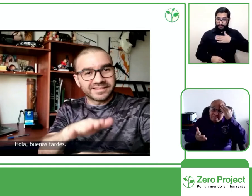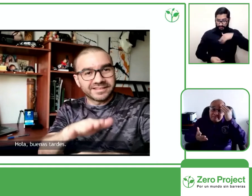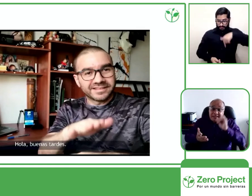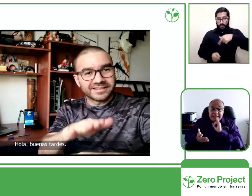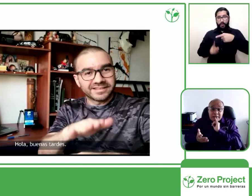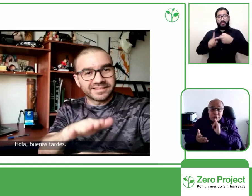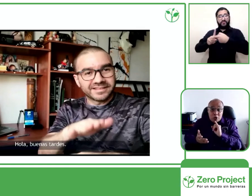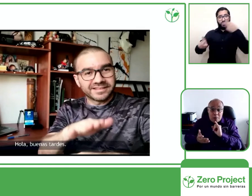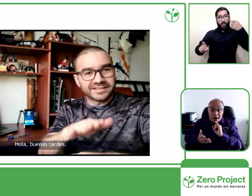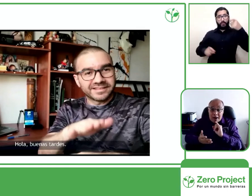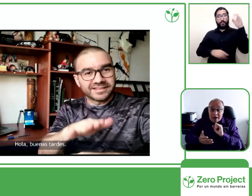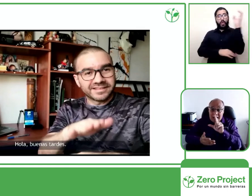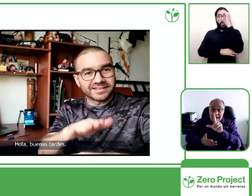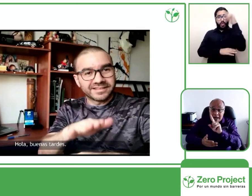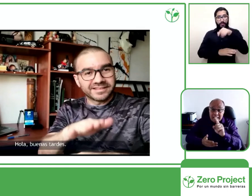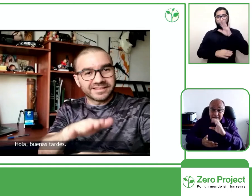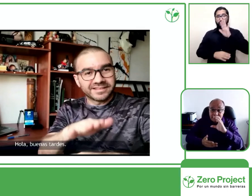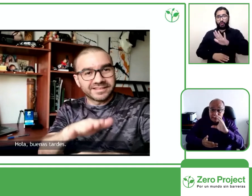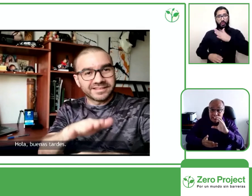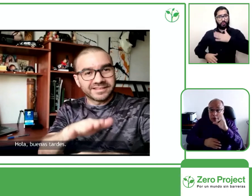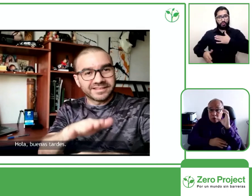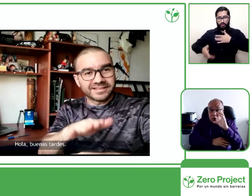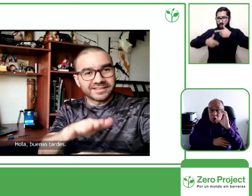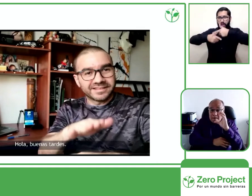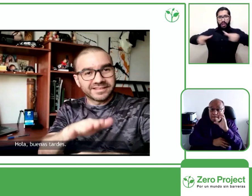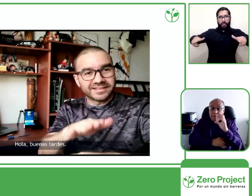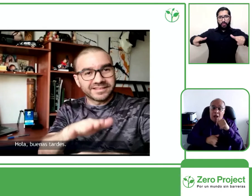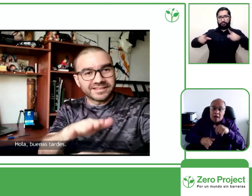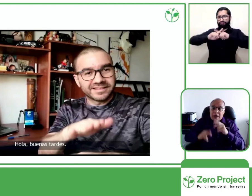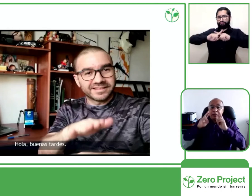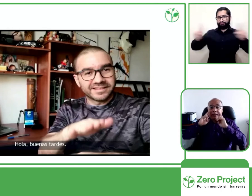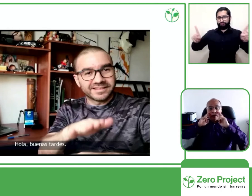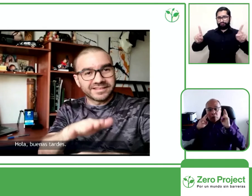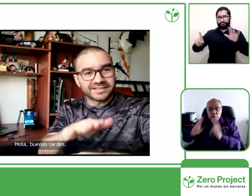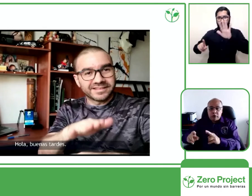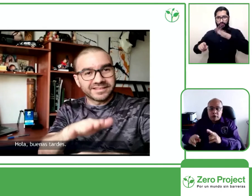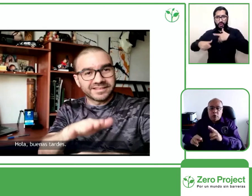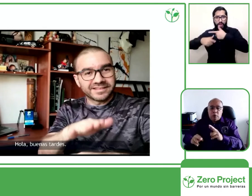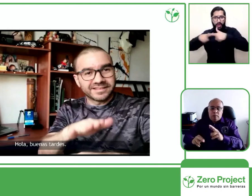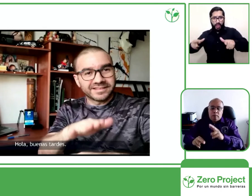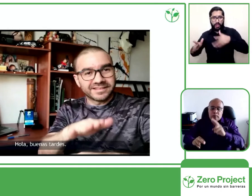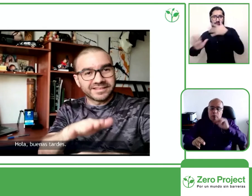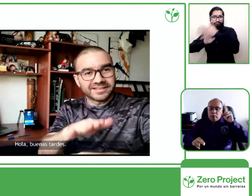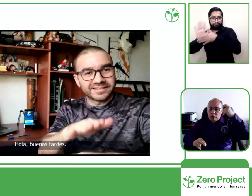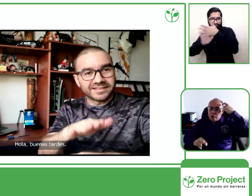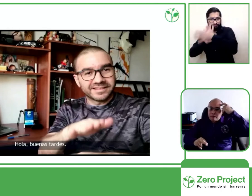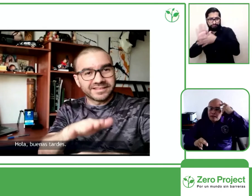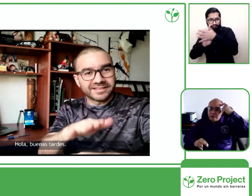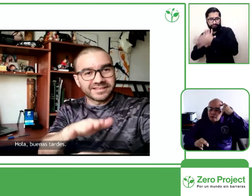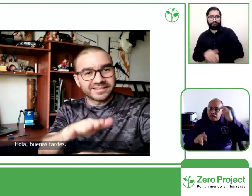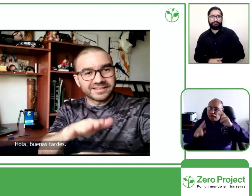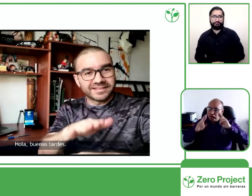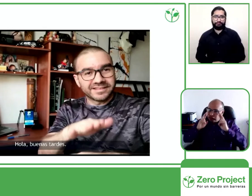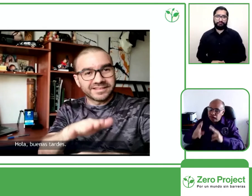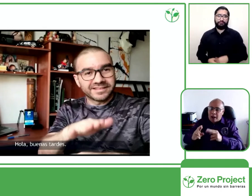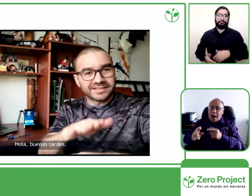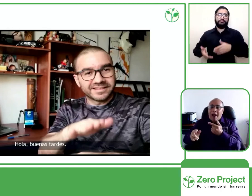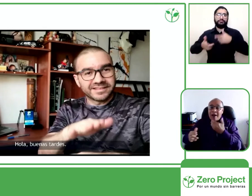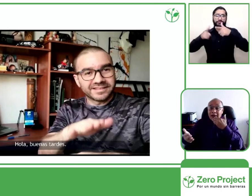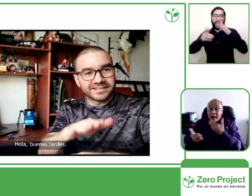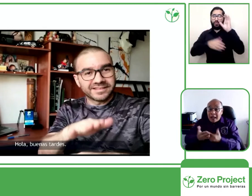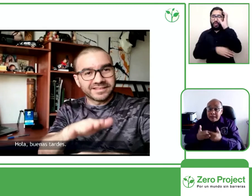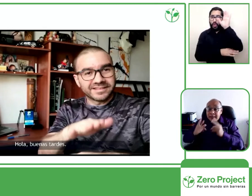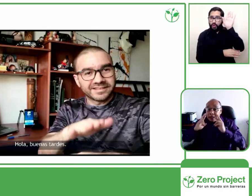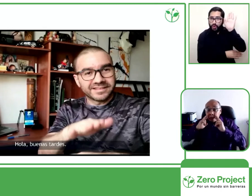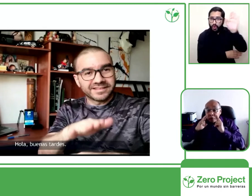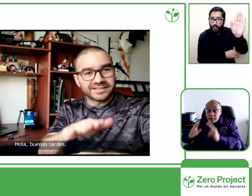speak a different language, and we have the sign language for that. In our case, it's the Colombian sign